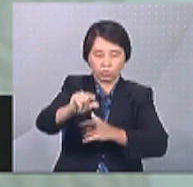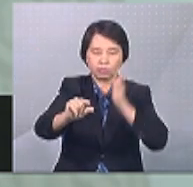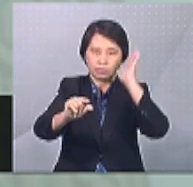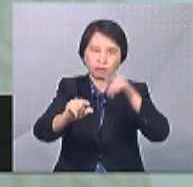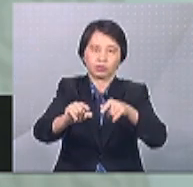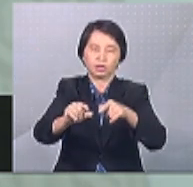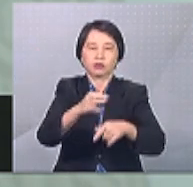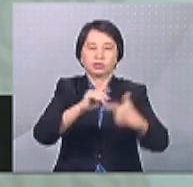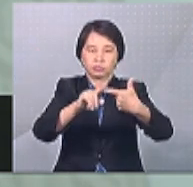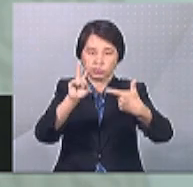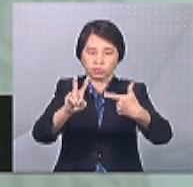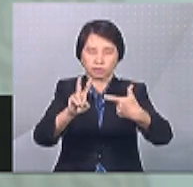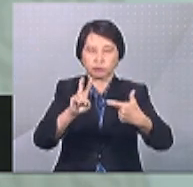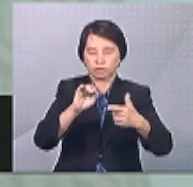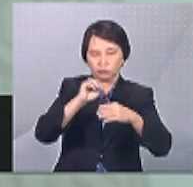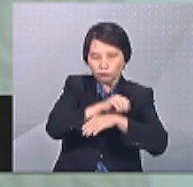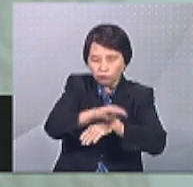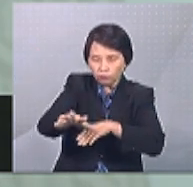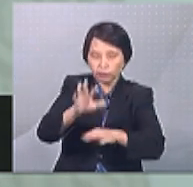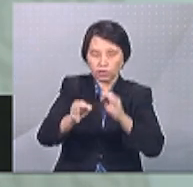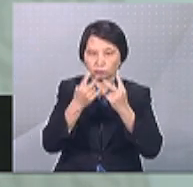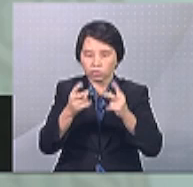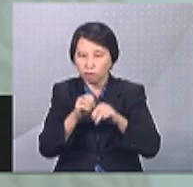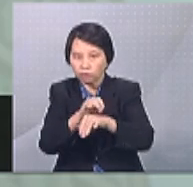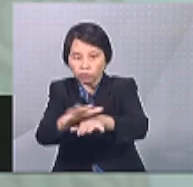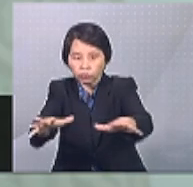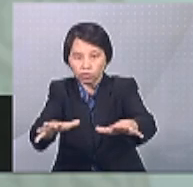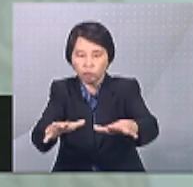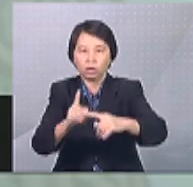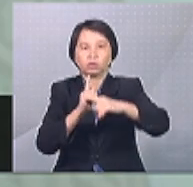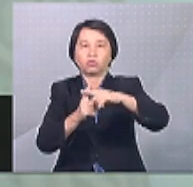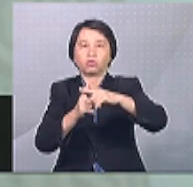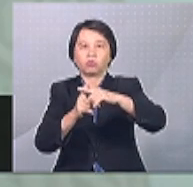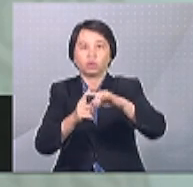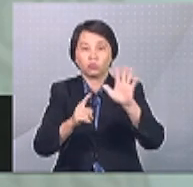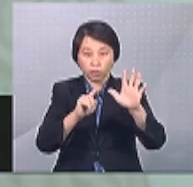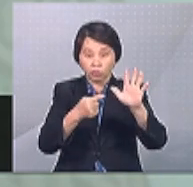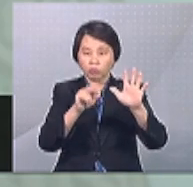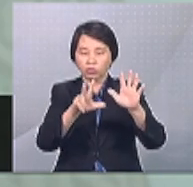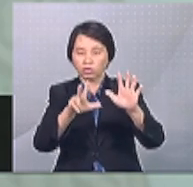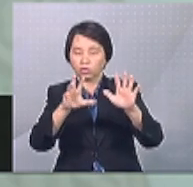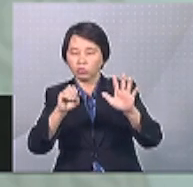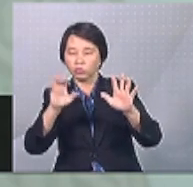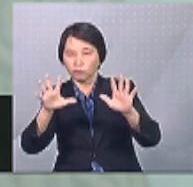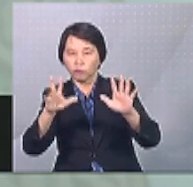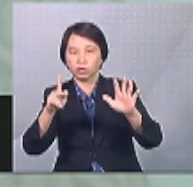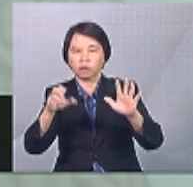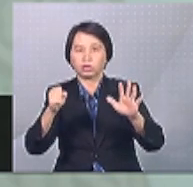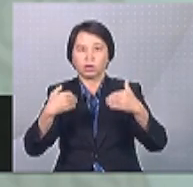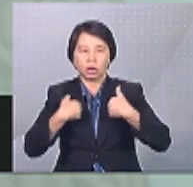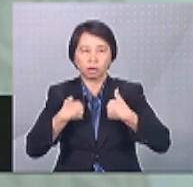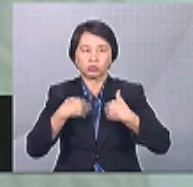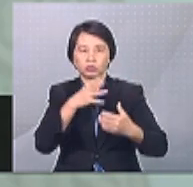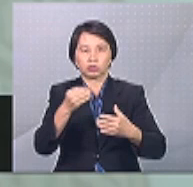infectivity. So now, infectivity, if you were to look into infectivity, the positive case, 5,305 cases that we have, and